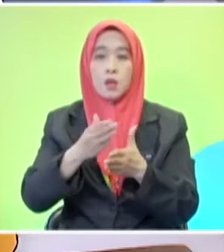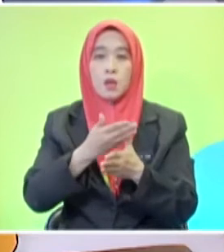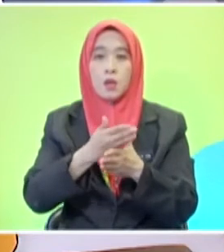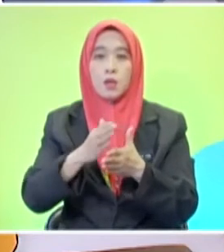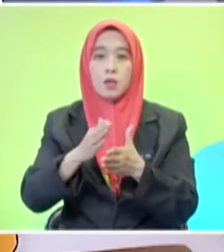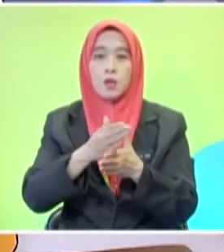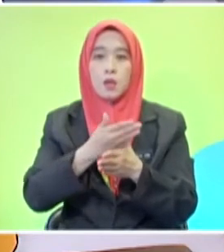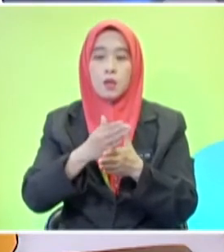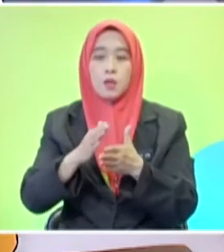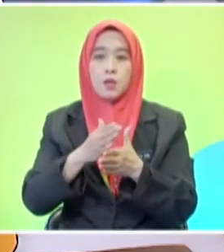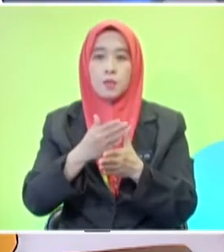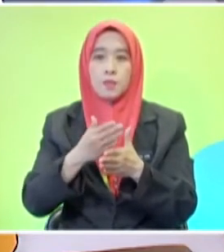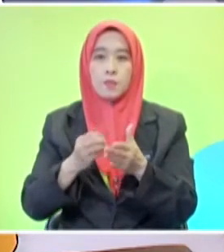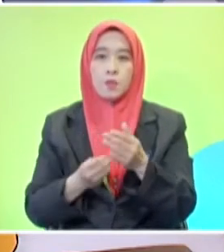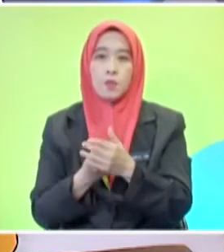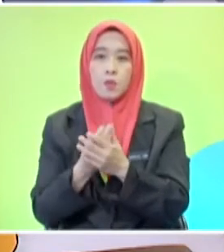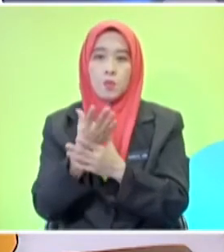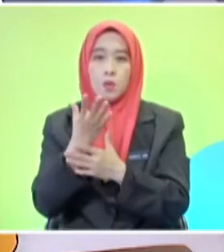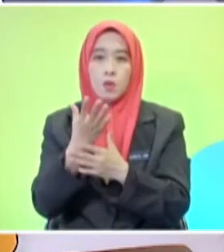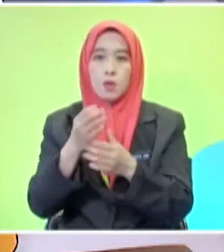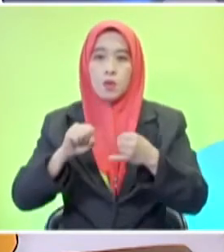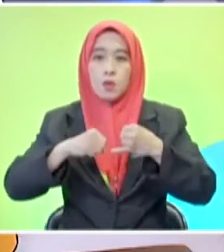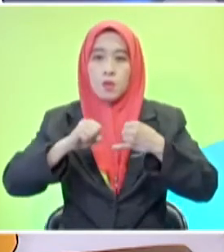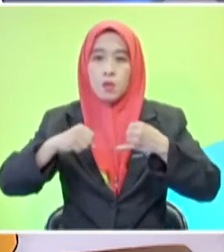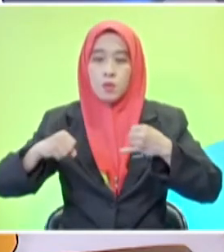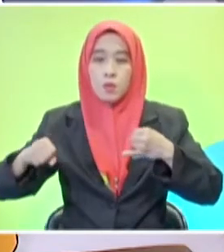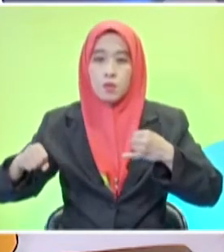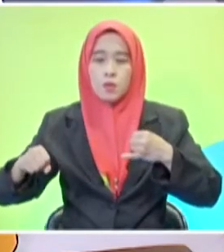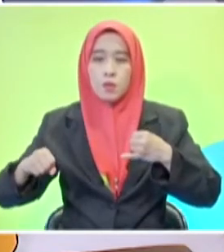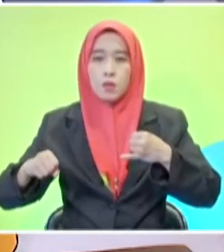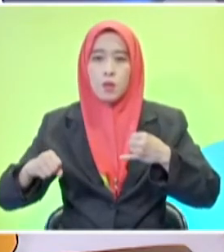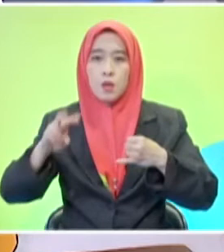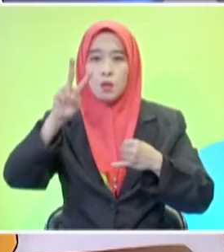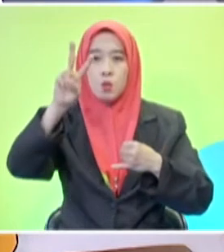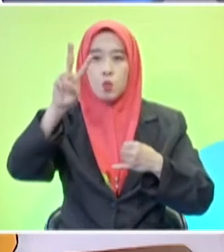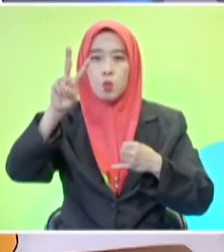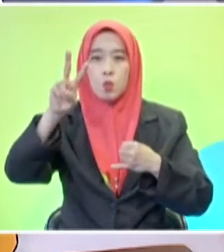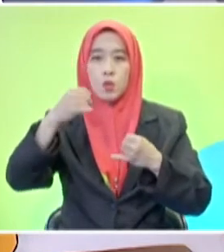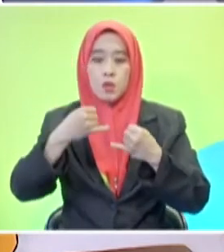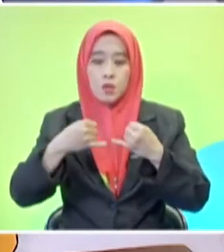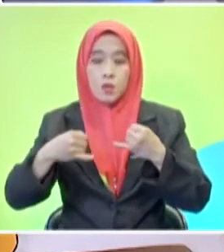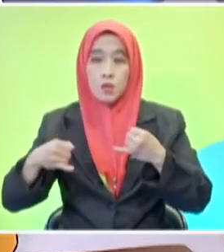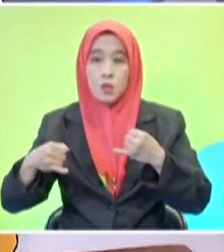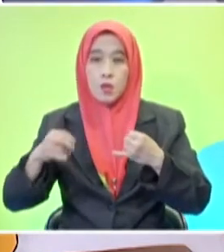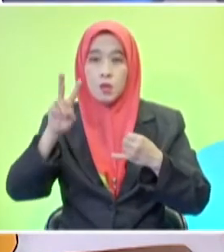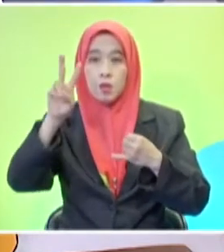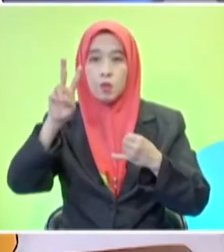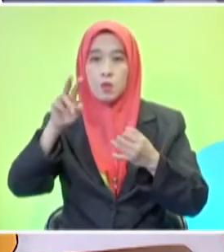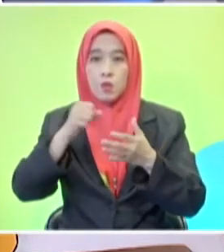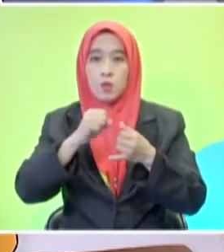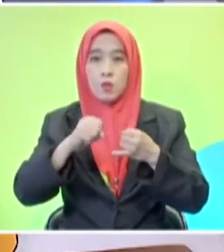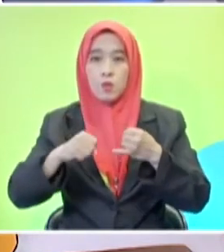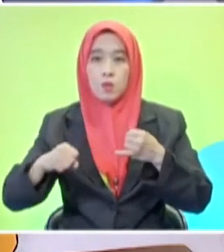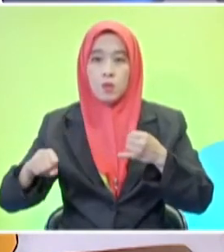plants. We talk about symbiosis, right? So there's 2 interactions, there are 2 forms of symbiosis, which is